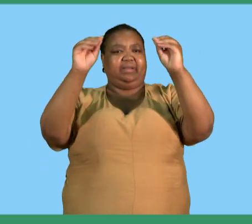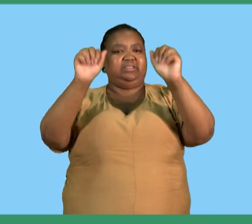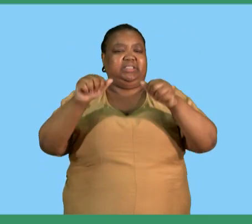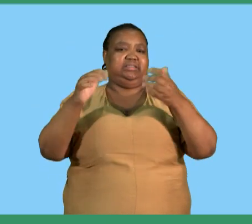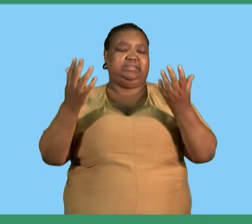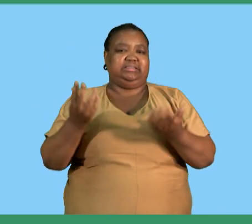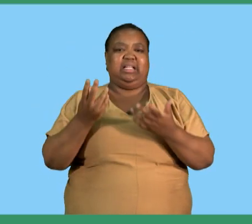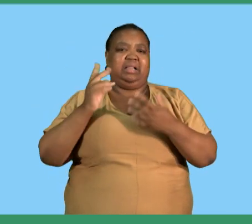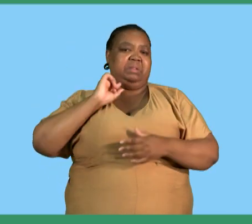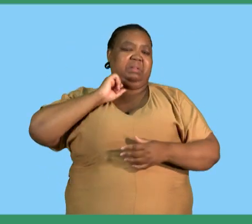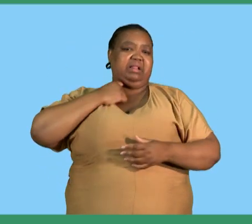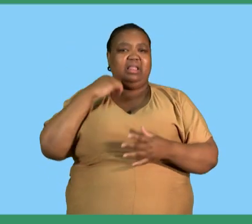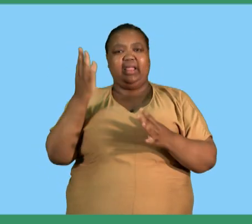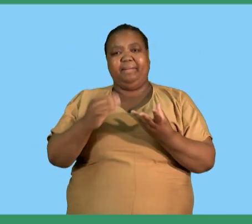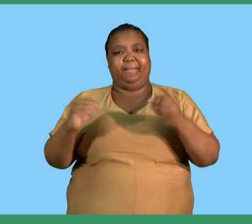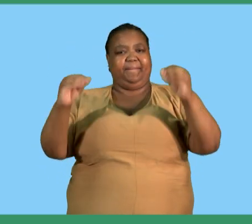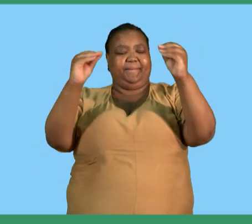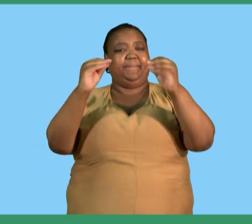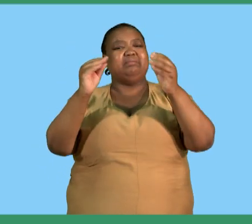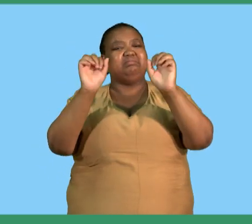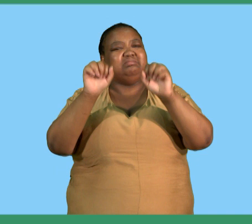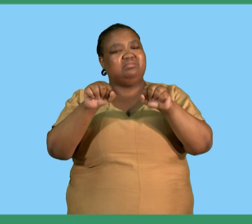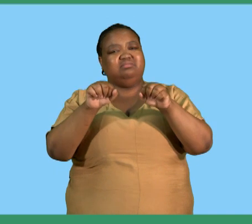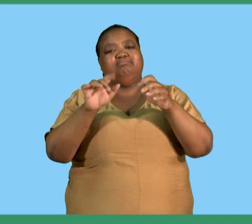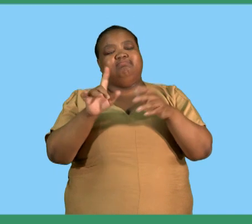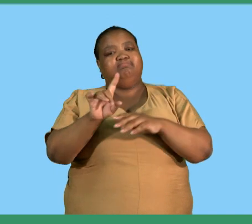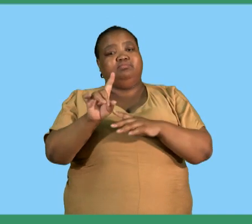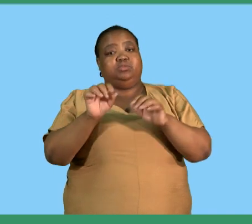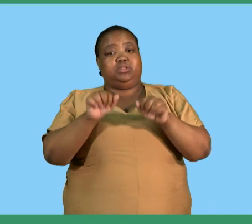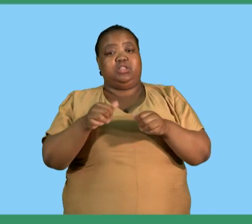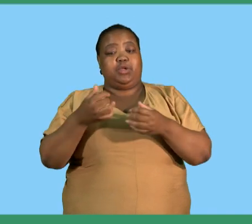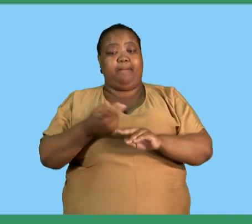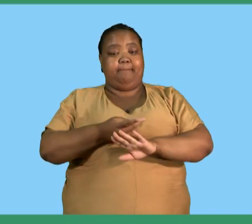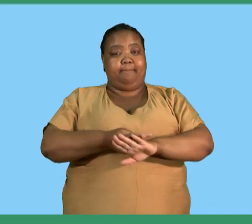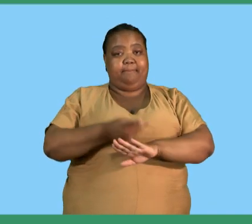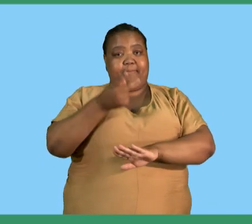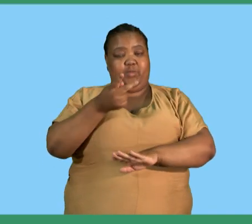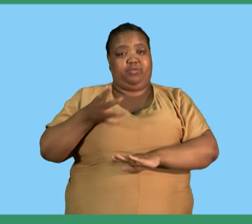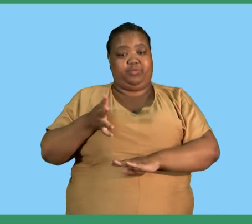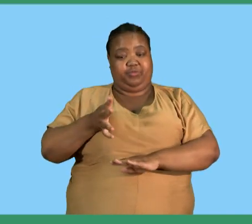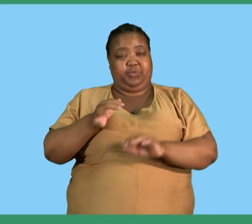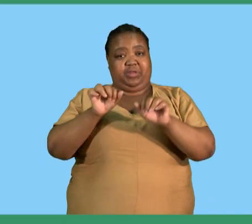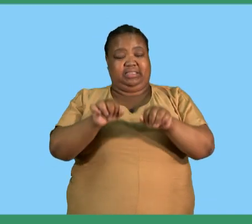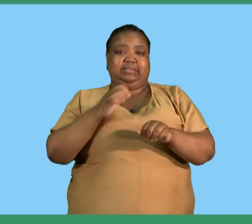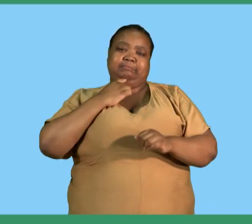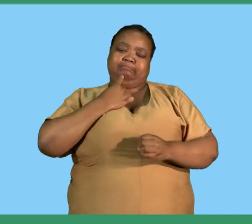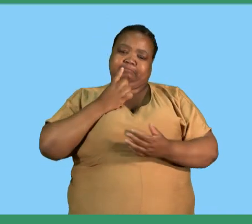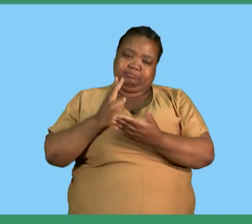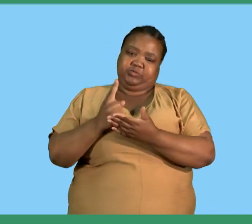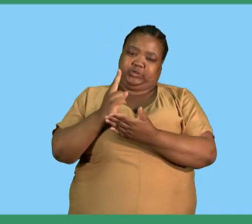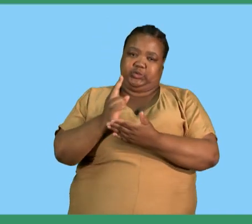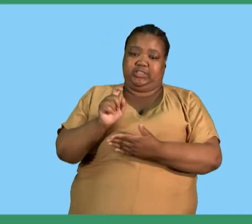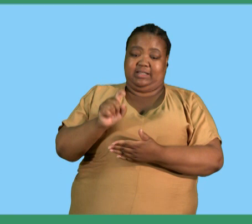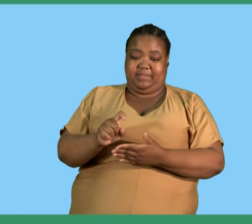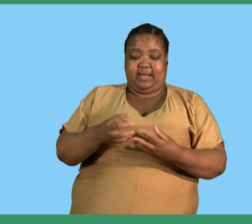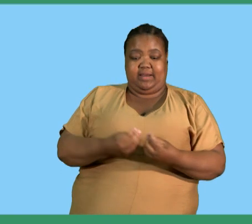not exaggerate. You do not exaggerate. It doesn't matter how much you want to make profit, but you need to be honest and